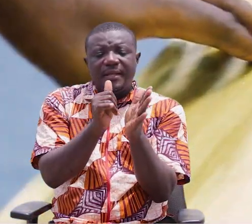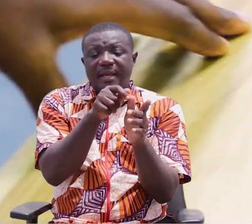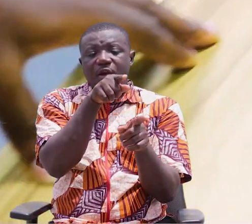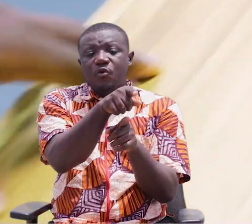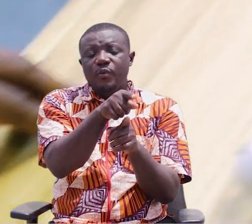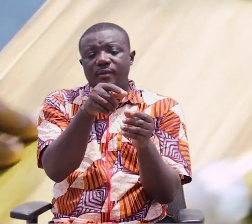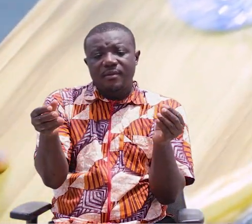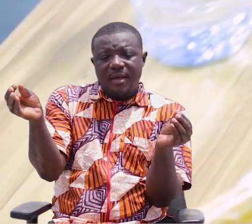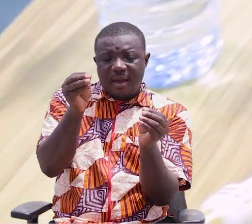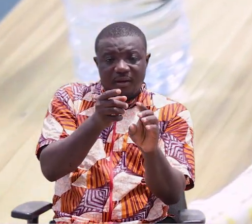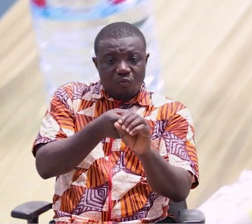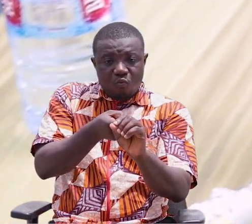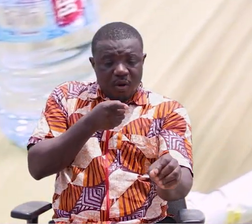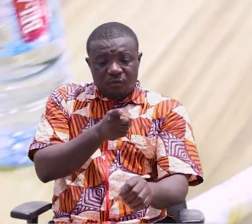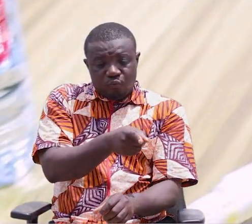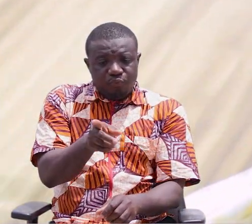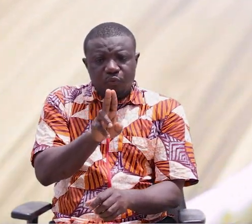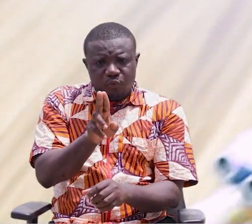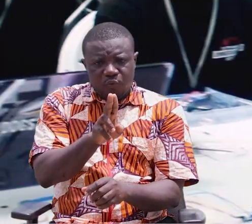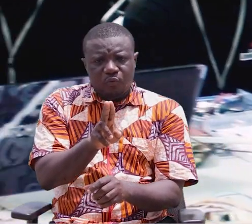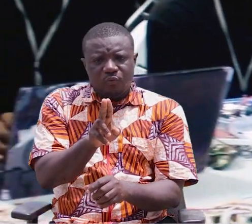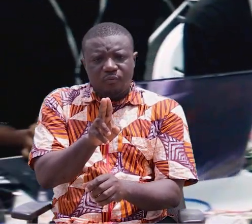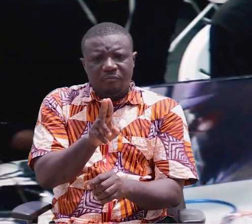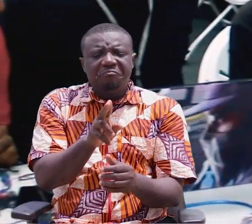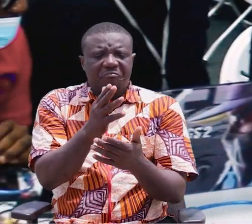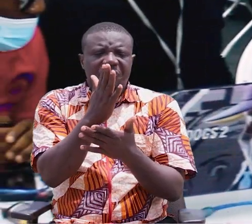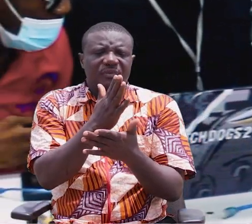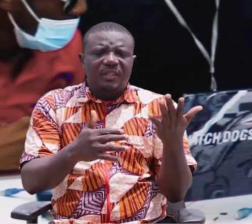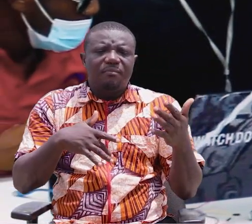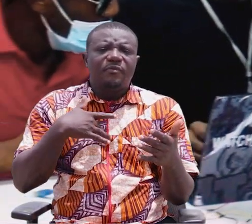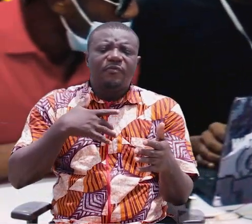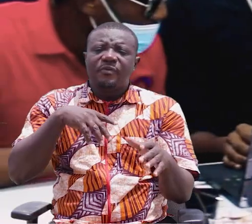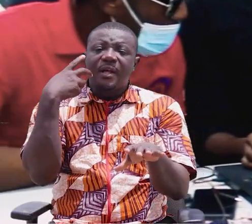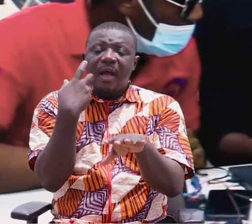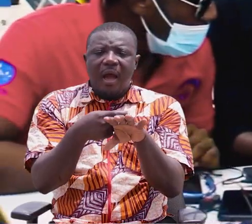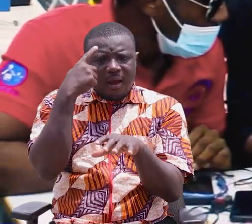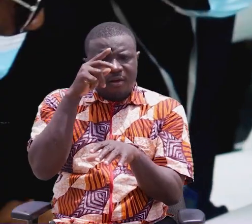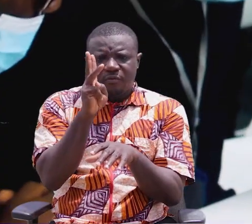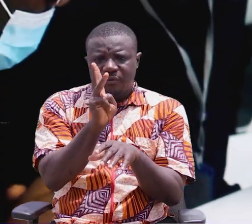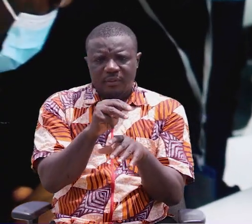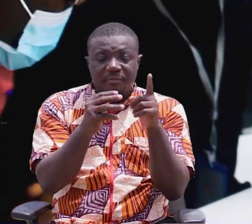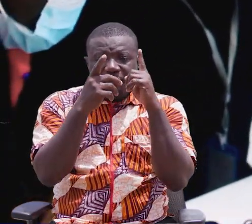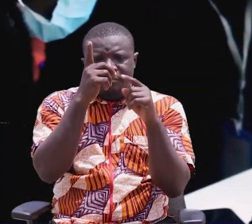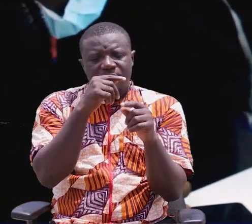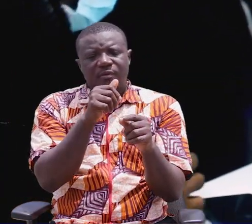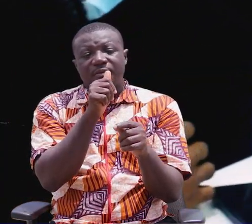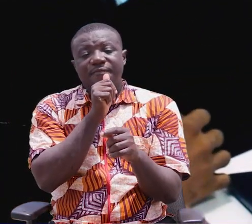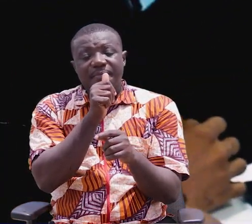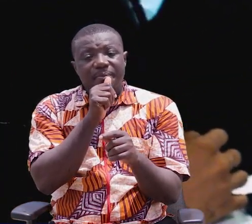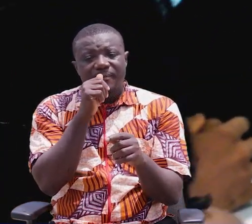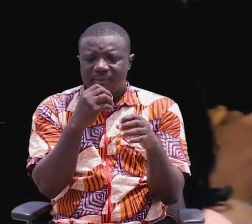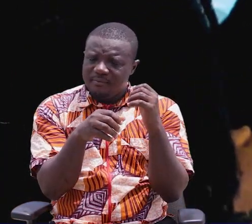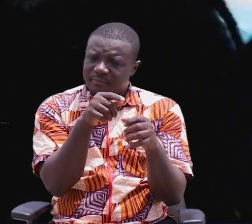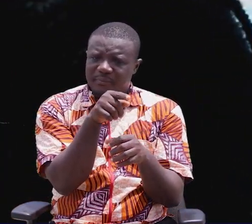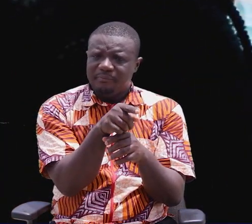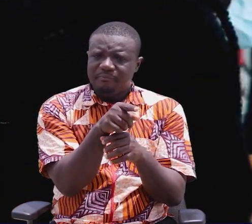other things, he recommended that if the system is being attached to the white cane, it's going to be a bit difficult for them in terms of when it runs